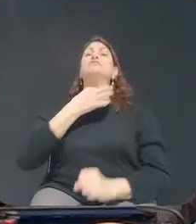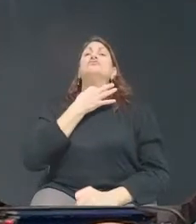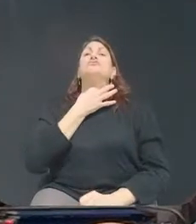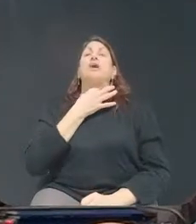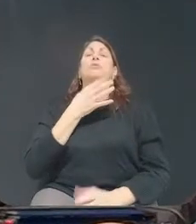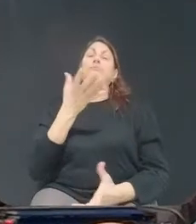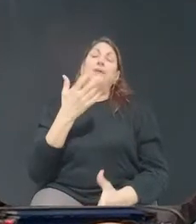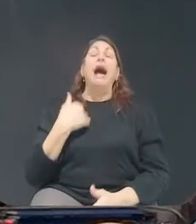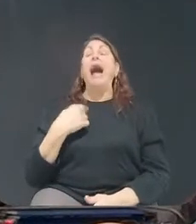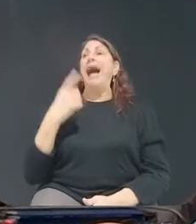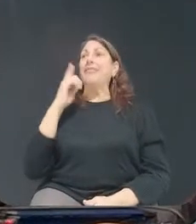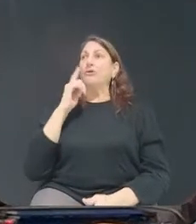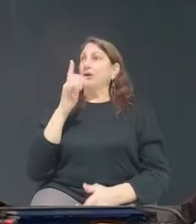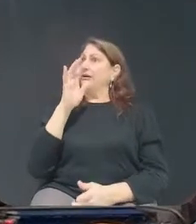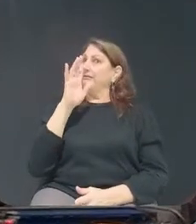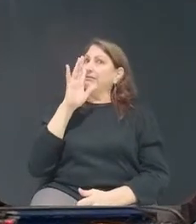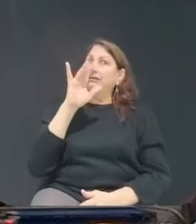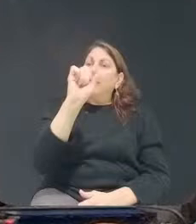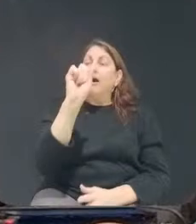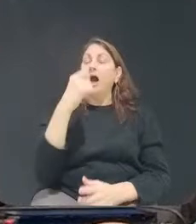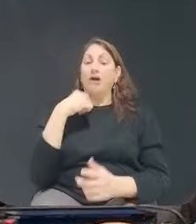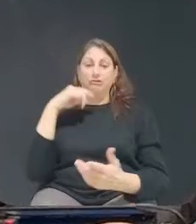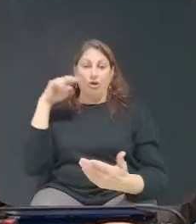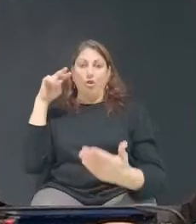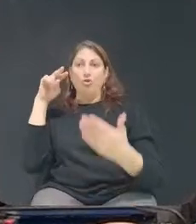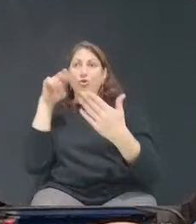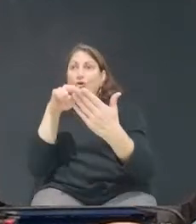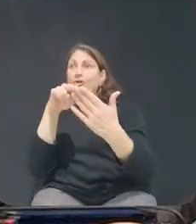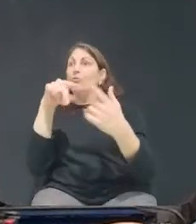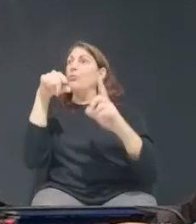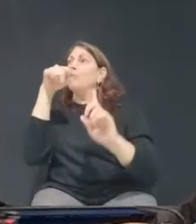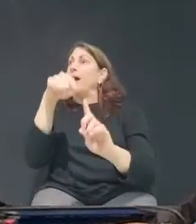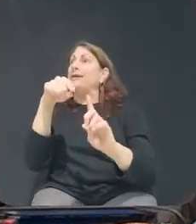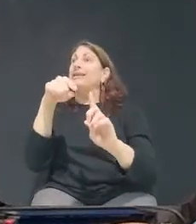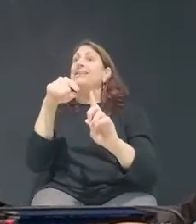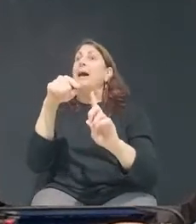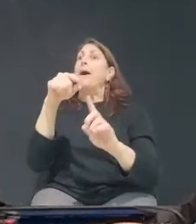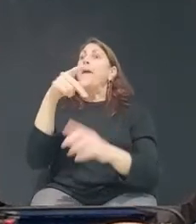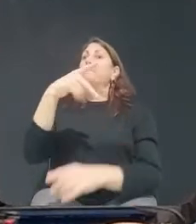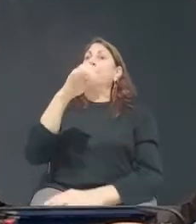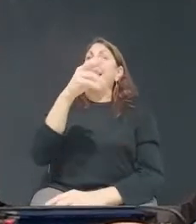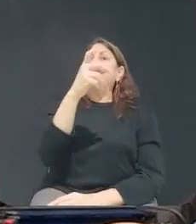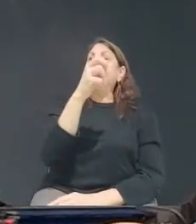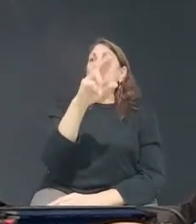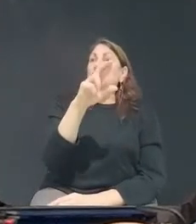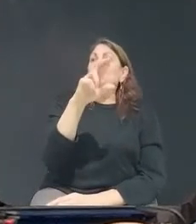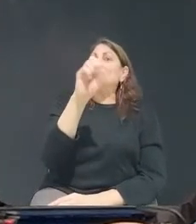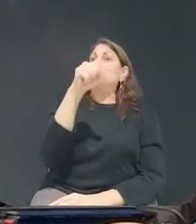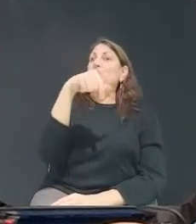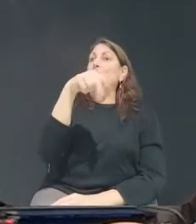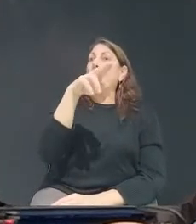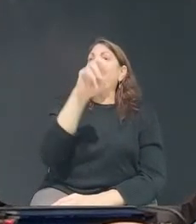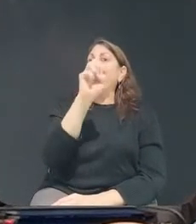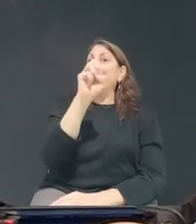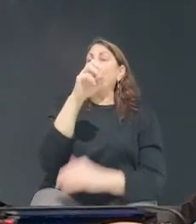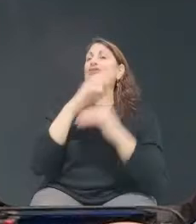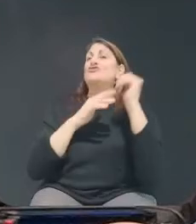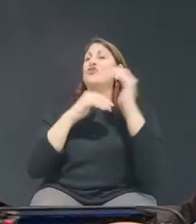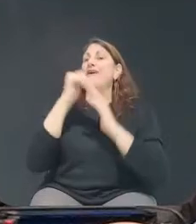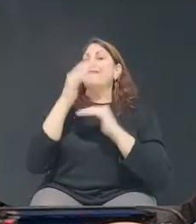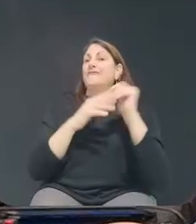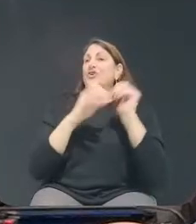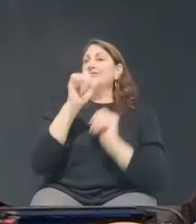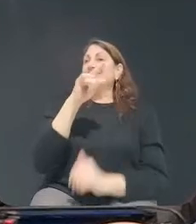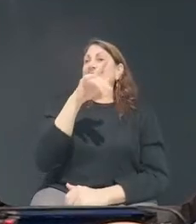found it fascinating looking at the Pioneer Square Comfort Station and comparing it to what our comfort stations are now, which are on like a